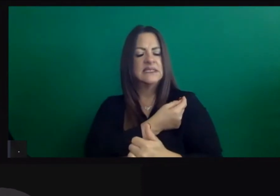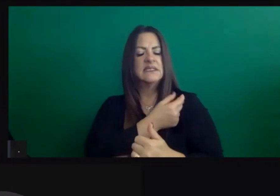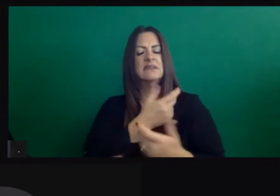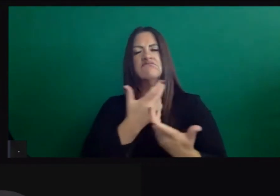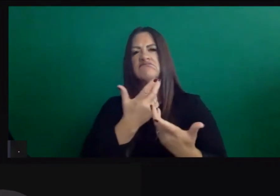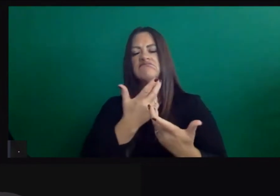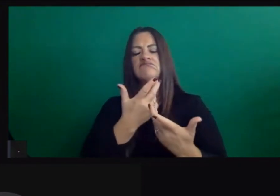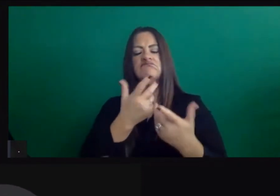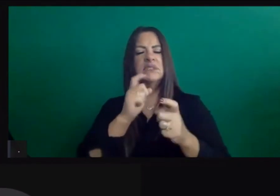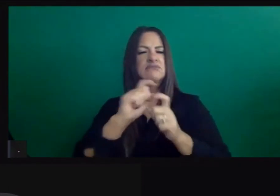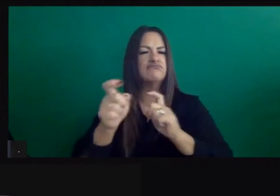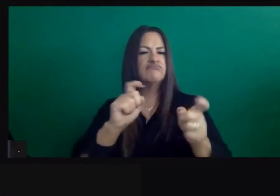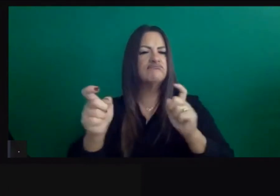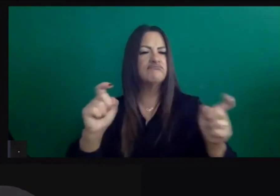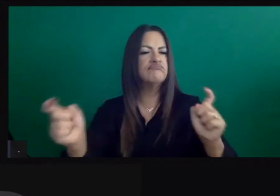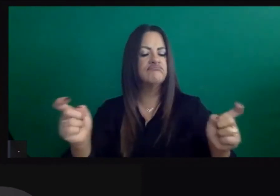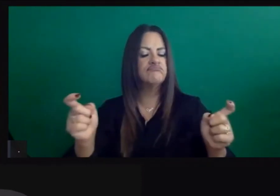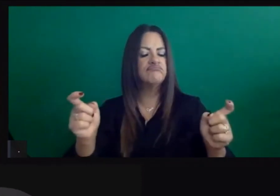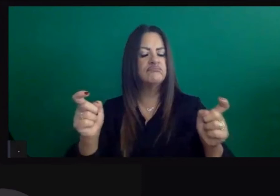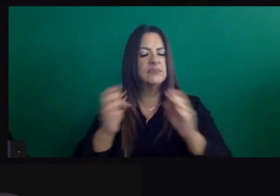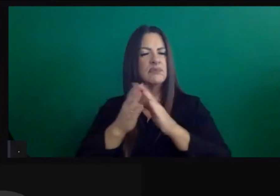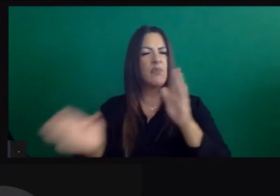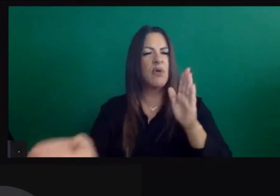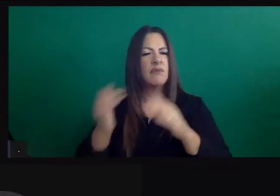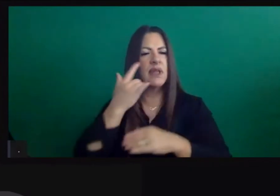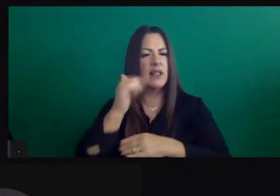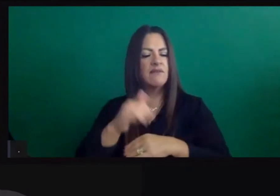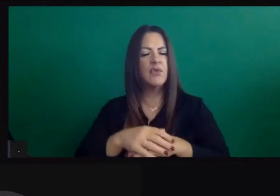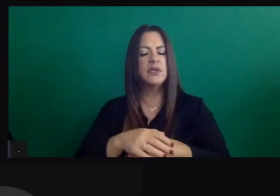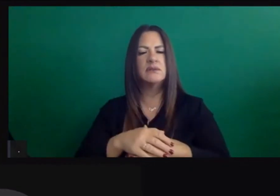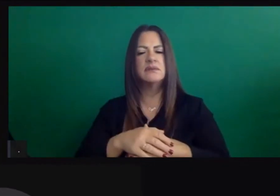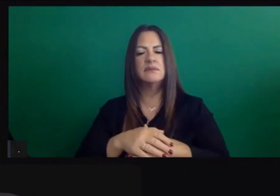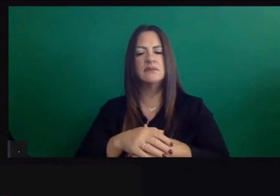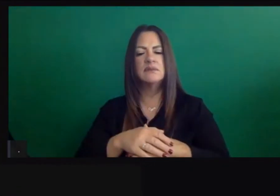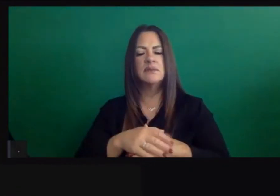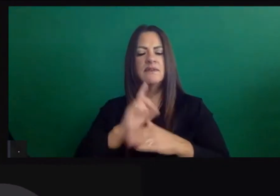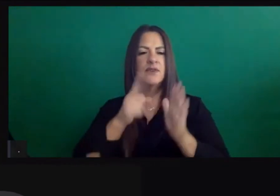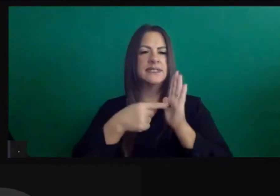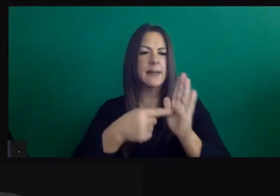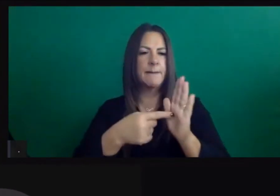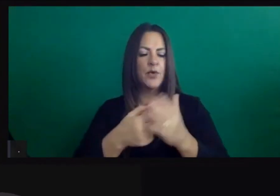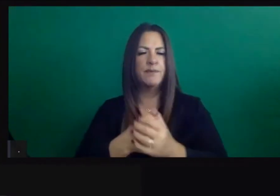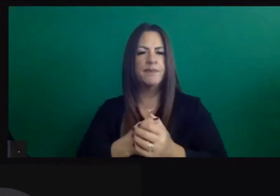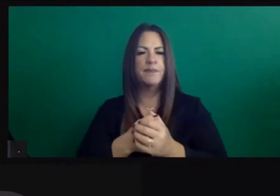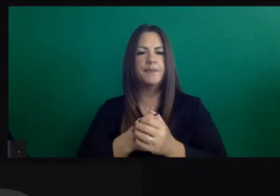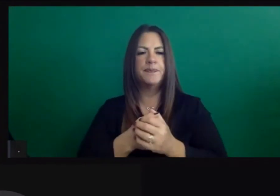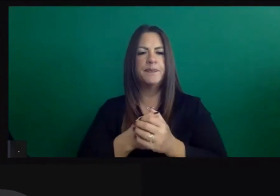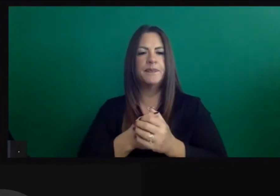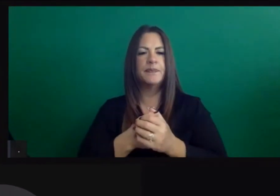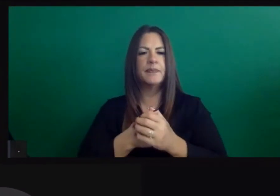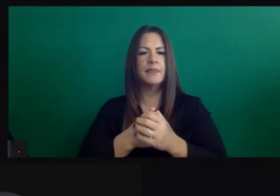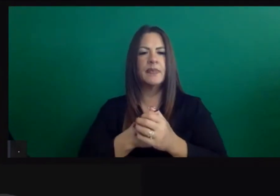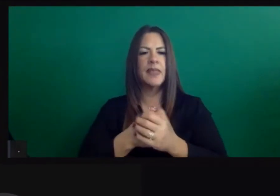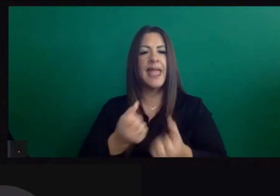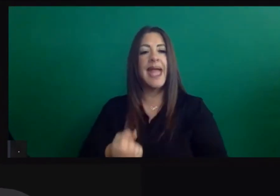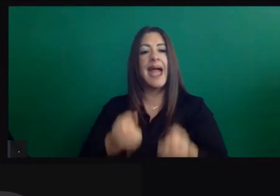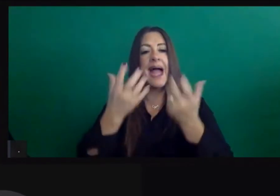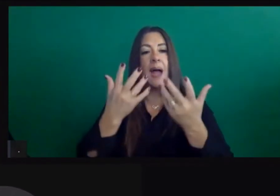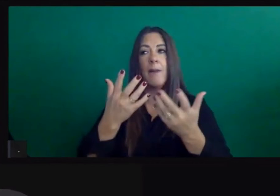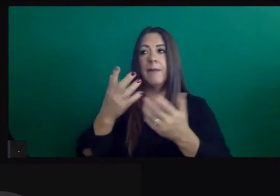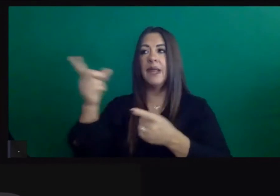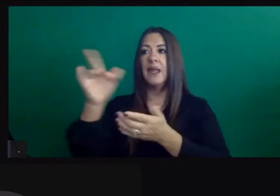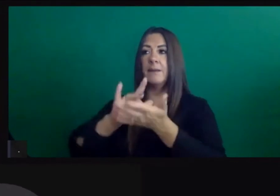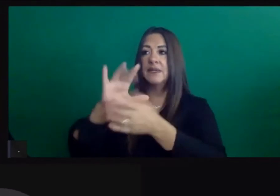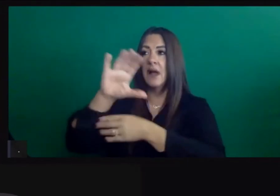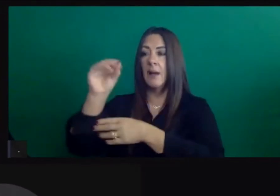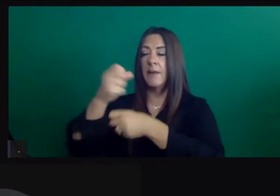allocated and distributed within the state. Really more allocated, I guess. For example, how many are going directly to counties versus healthcare